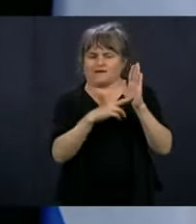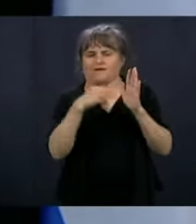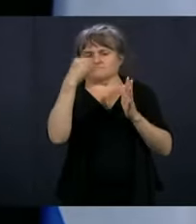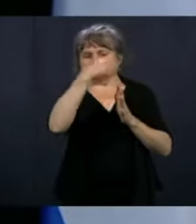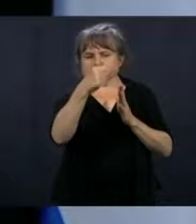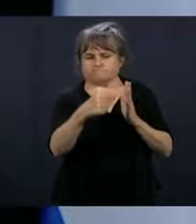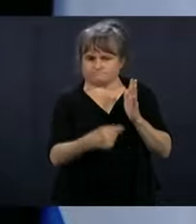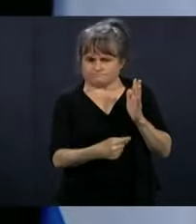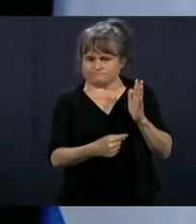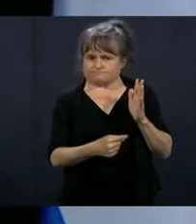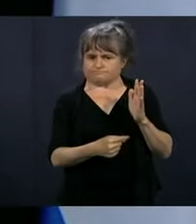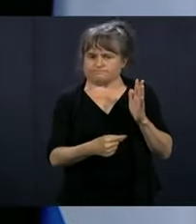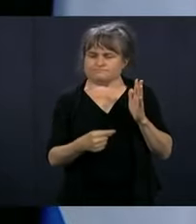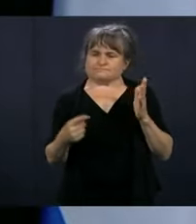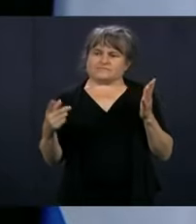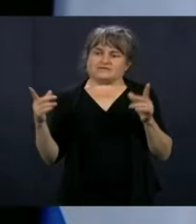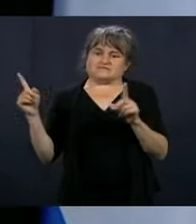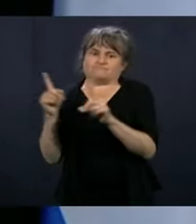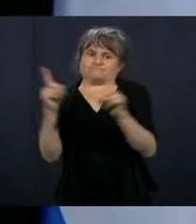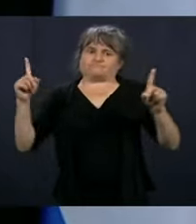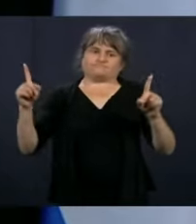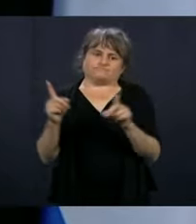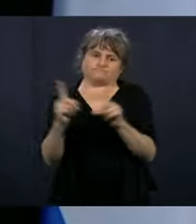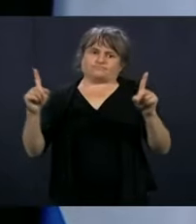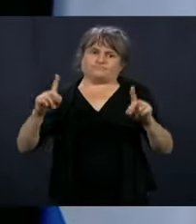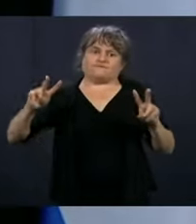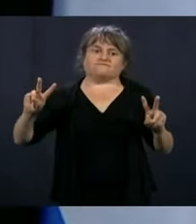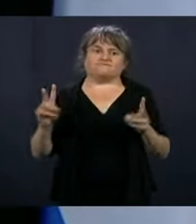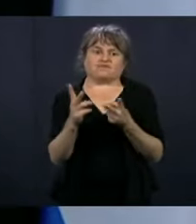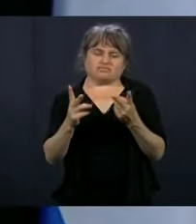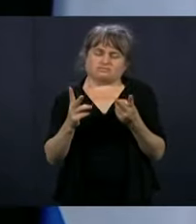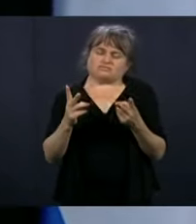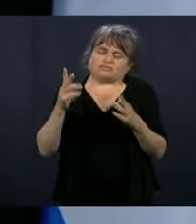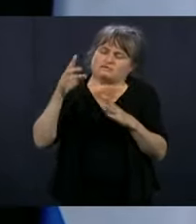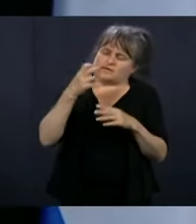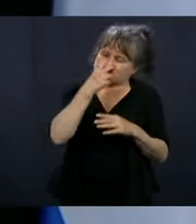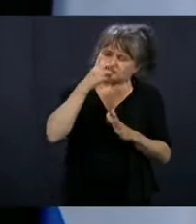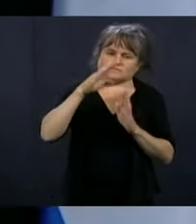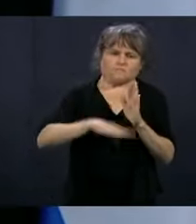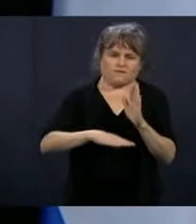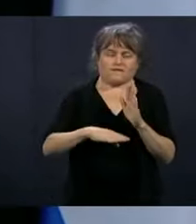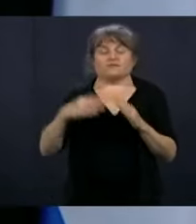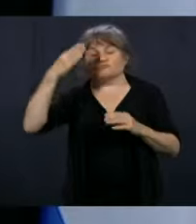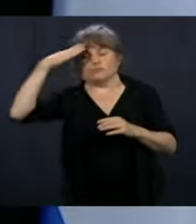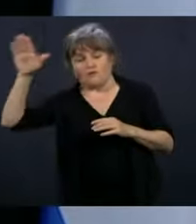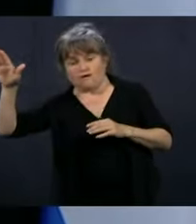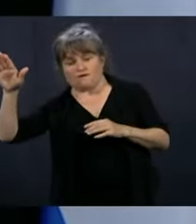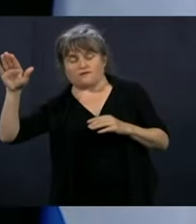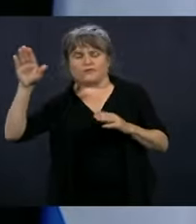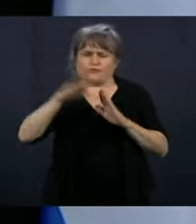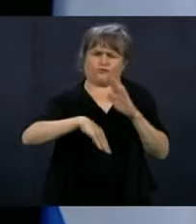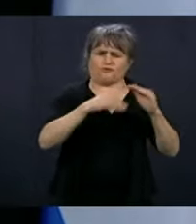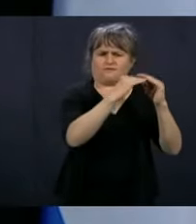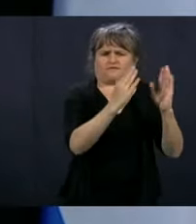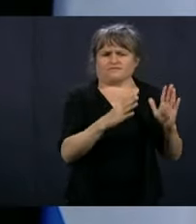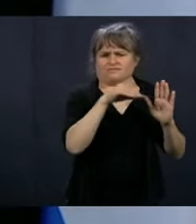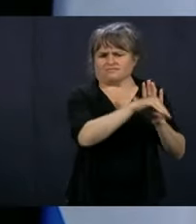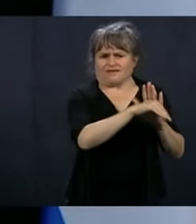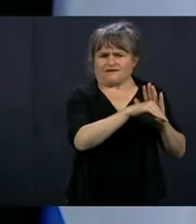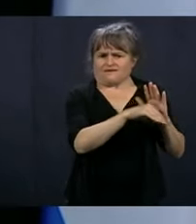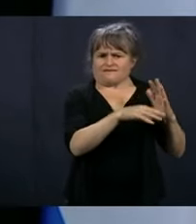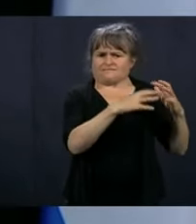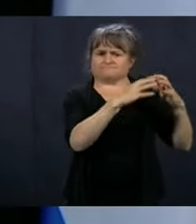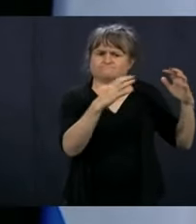made. Contacts that are quick are not as high risk, especially outside, and all of that is